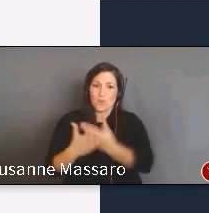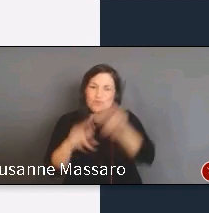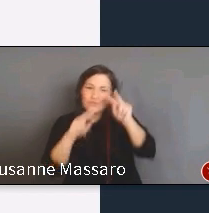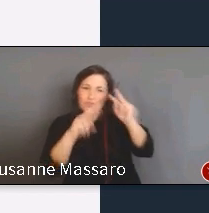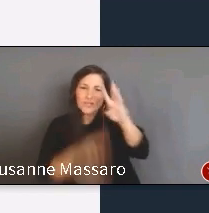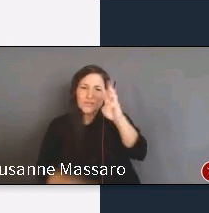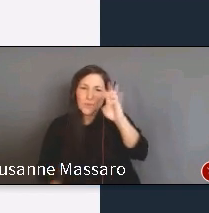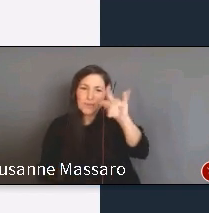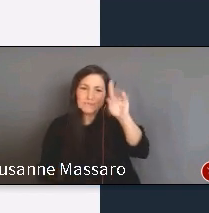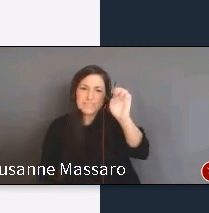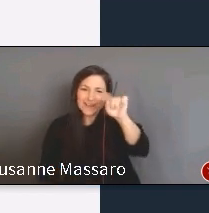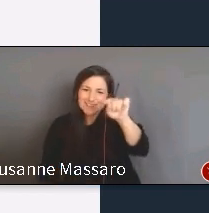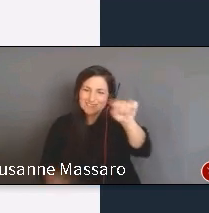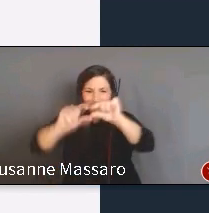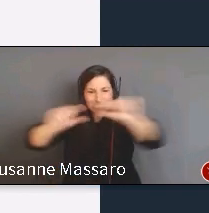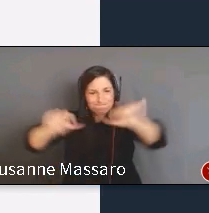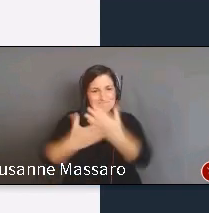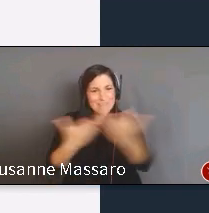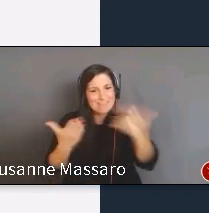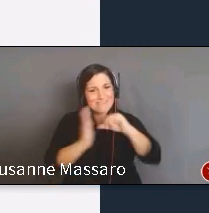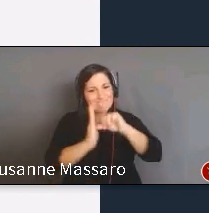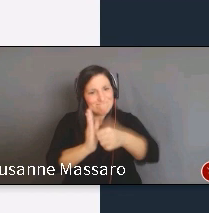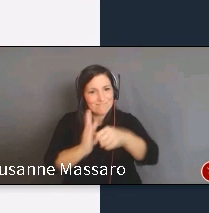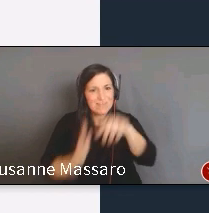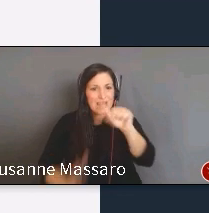So here it is. This is the main thing. You want to go to